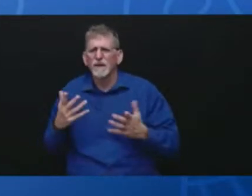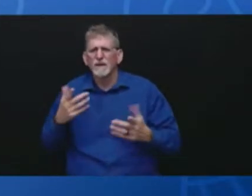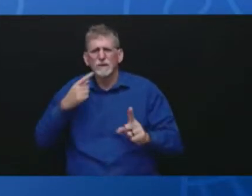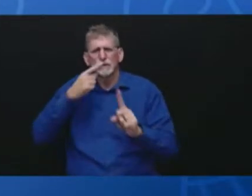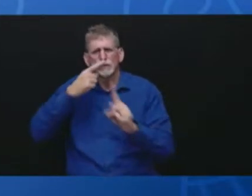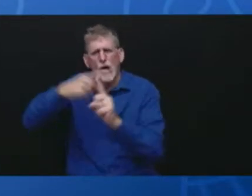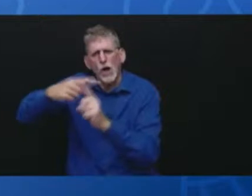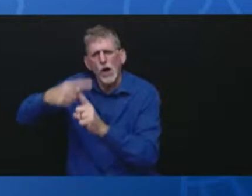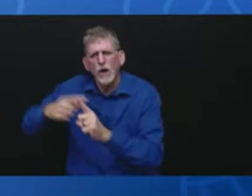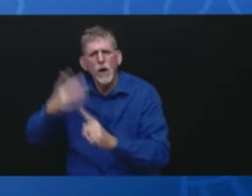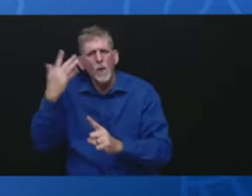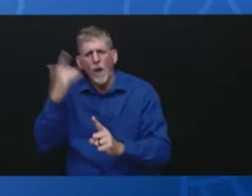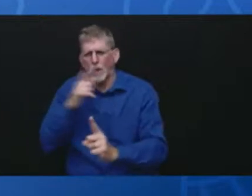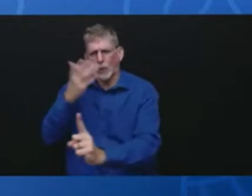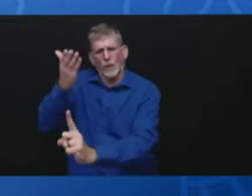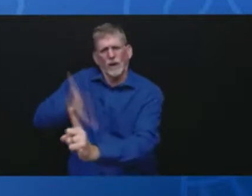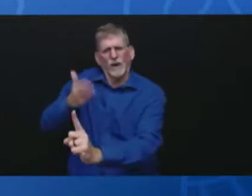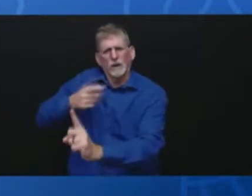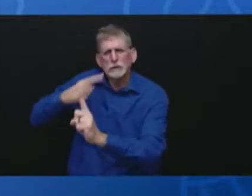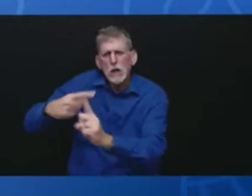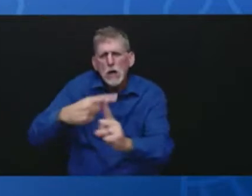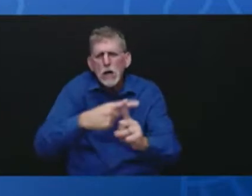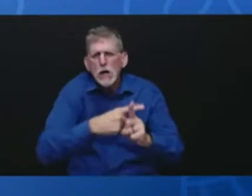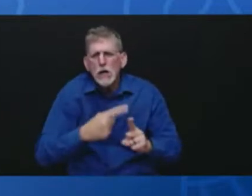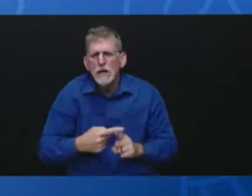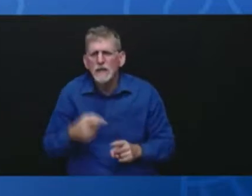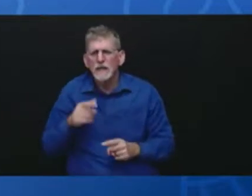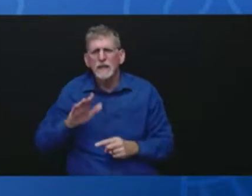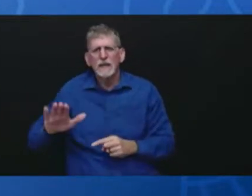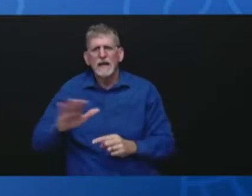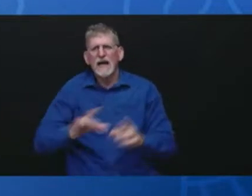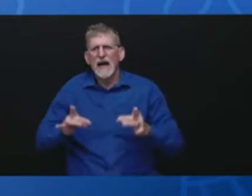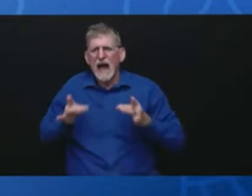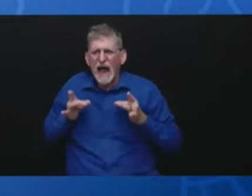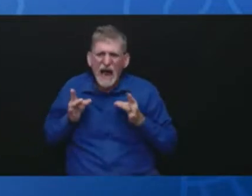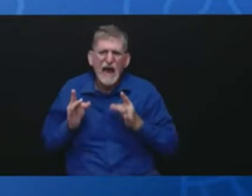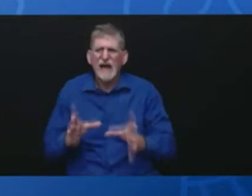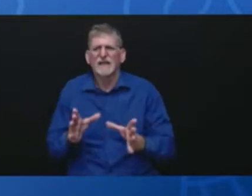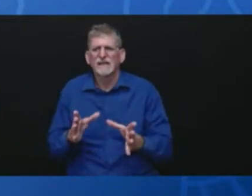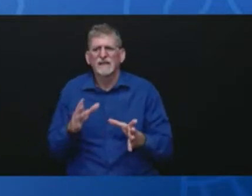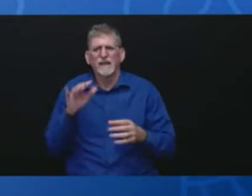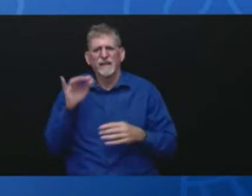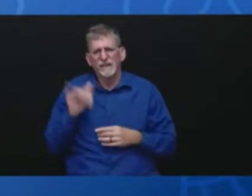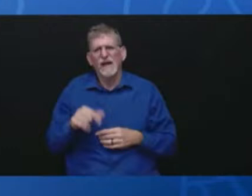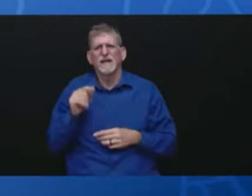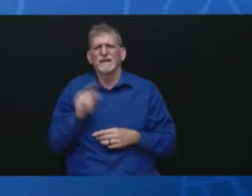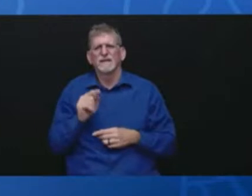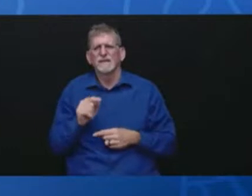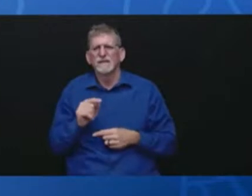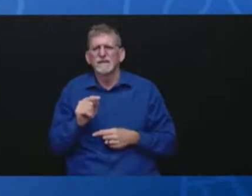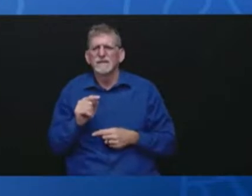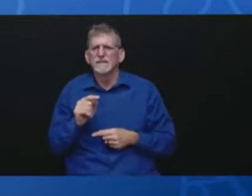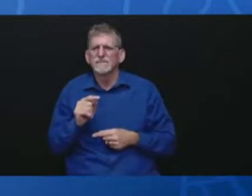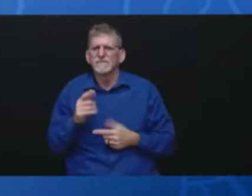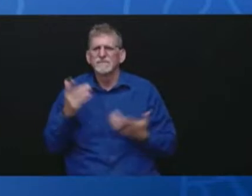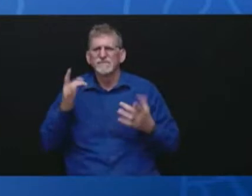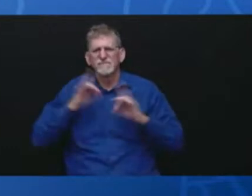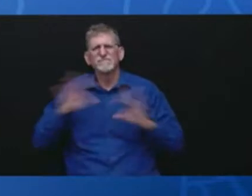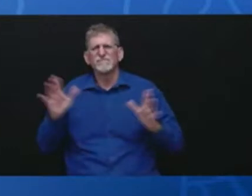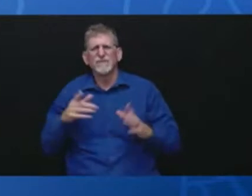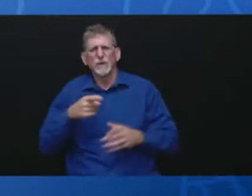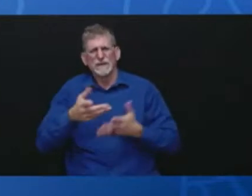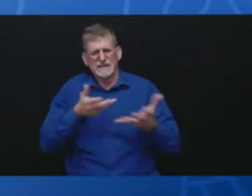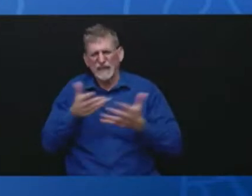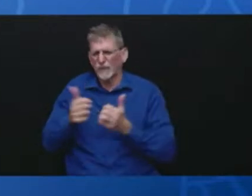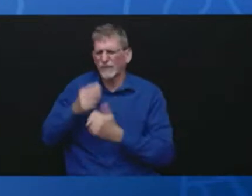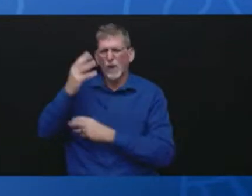hatred is a signal regarding the barbarity and the nature of who it is you're dealing with. The world knows that